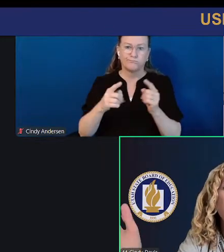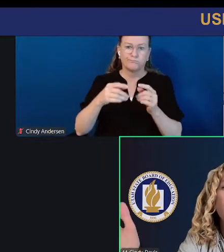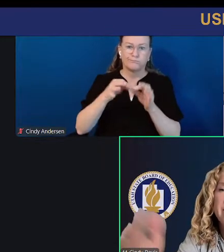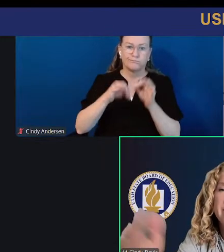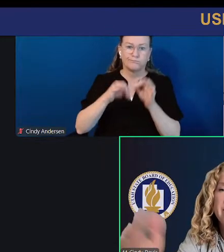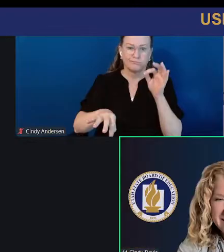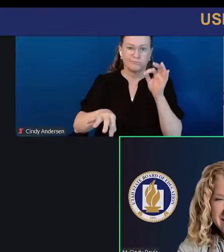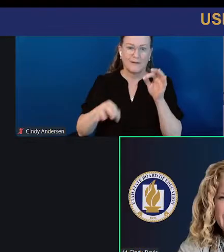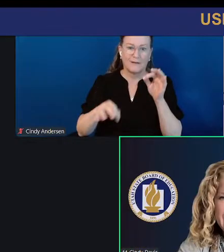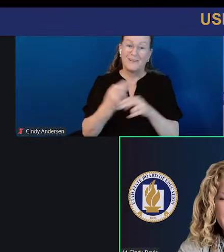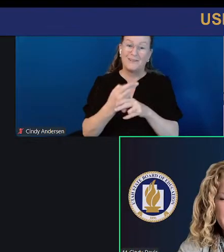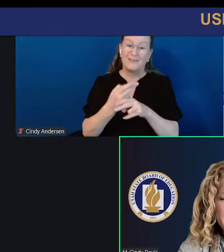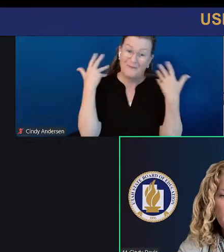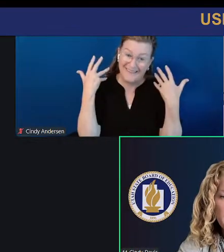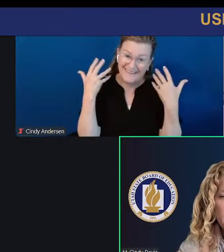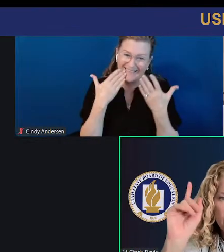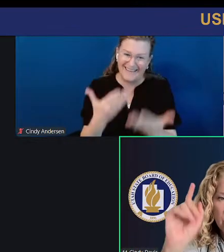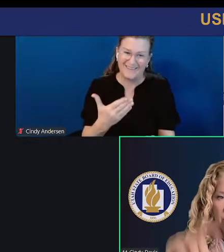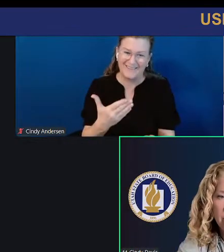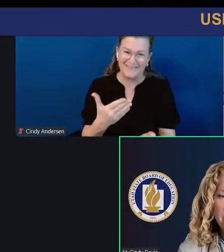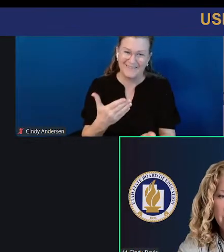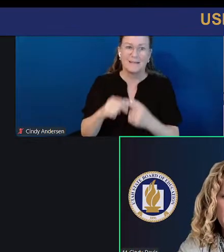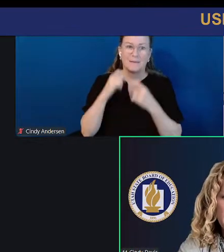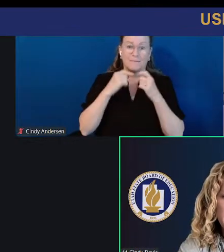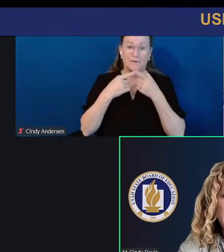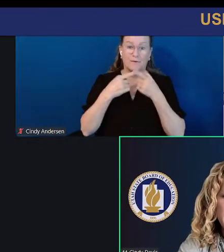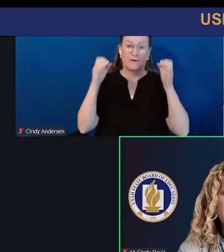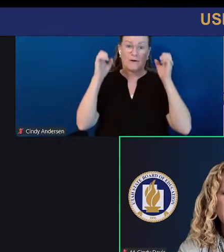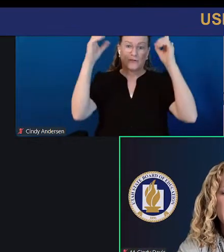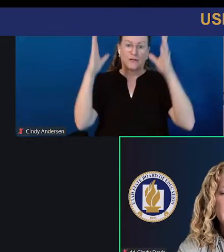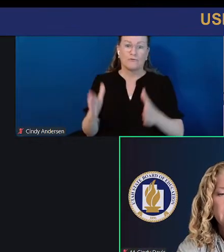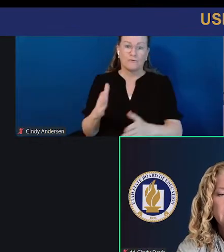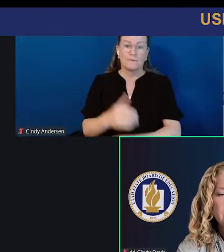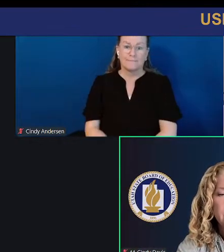and user-friendly. Thank you, especially for general educators.